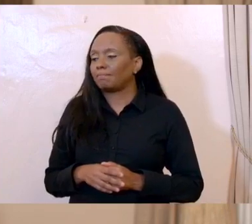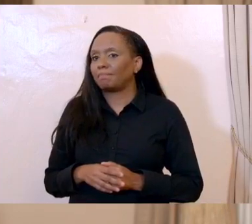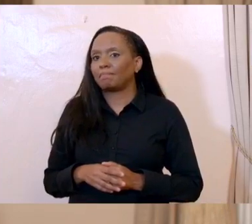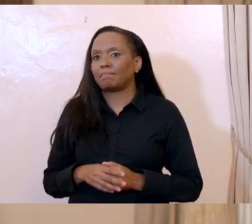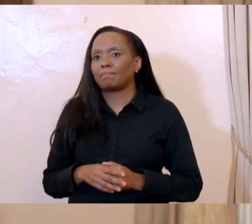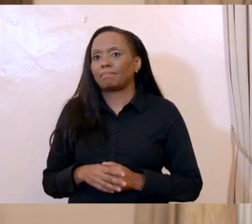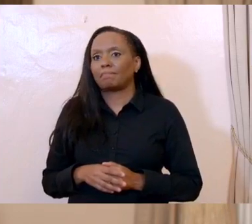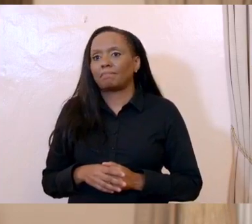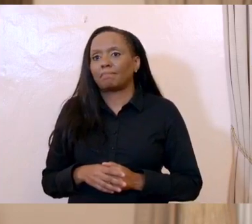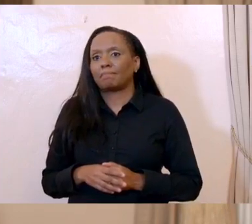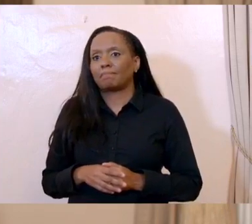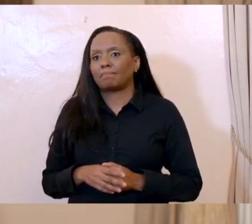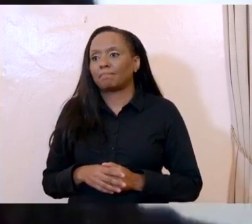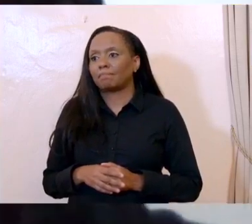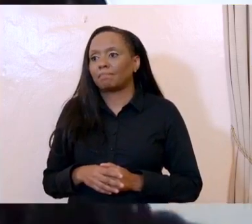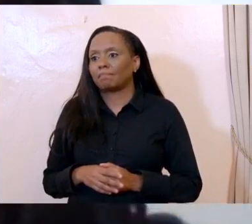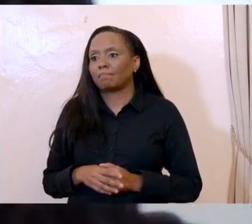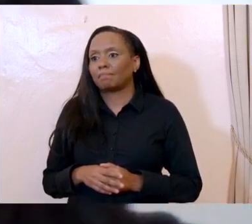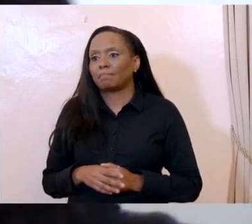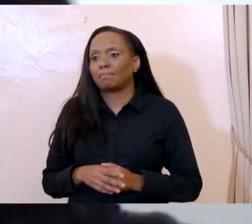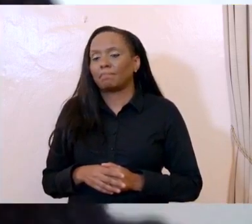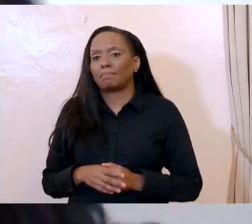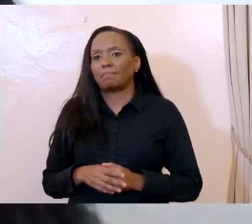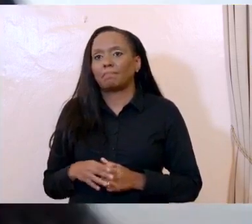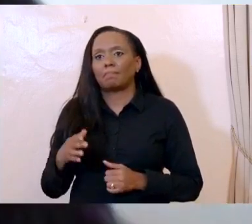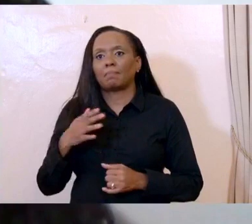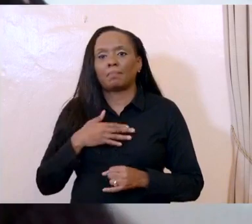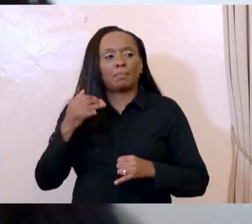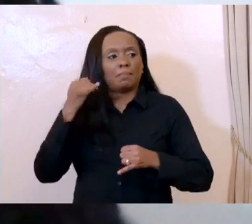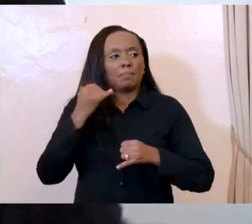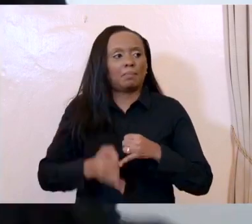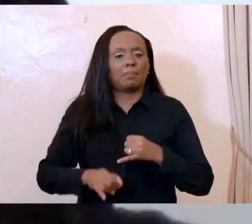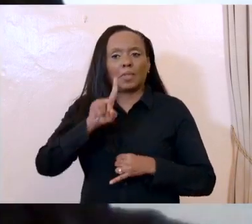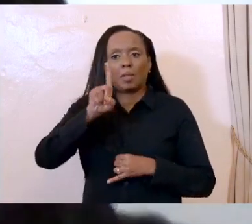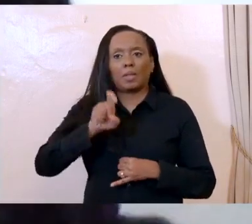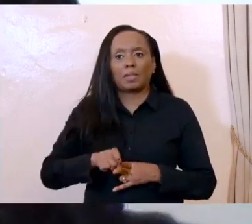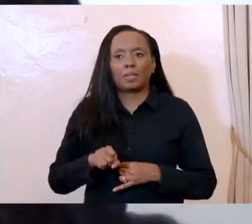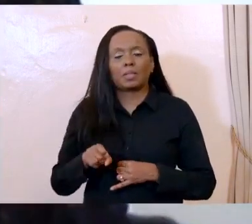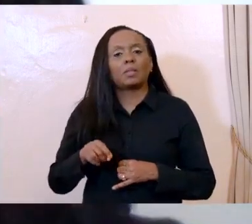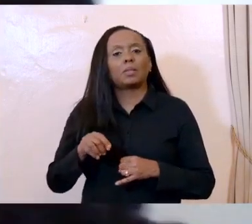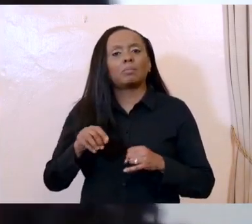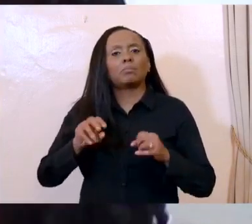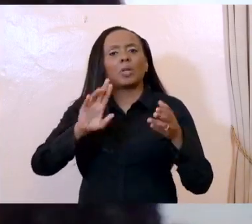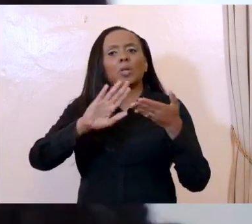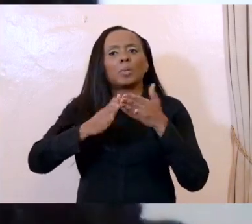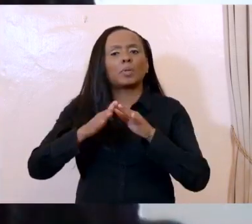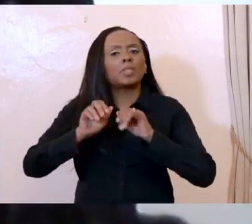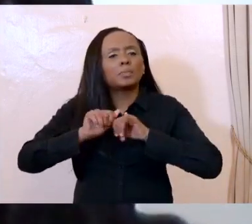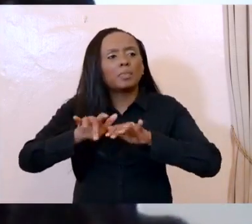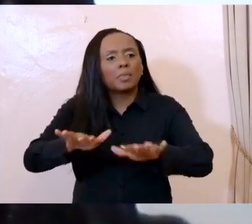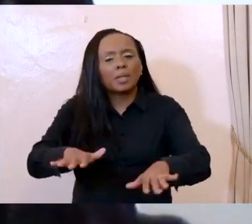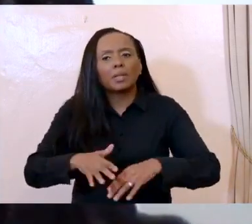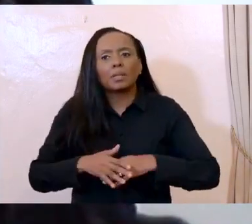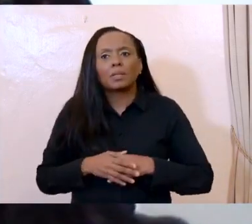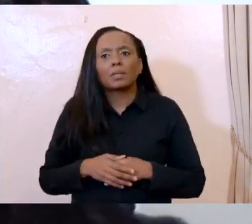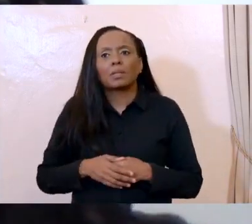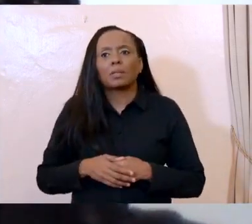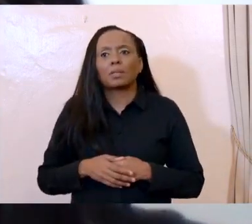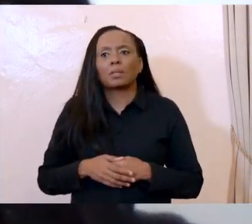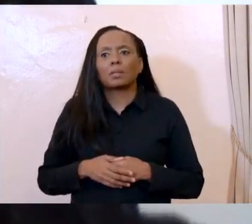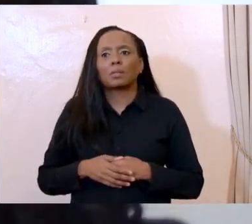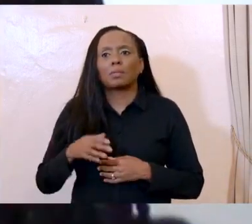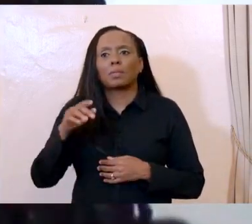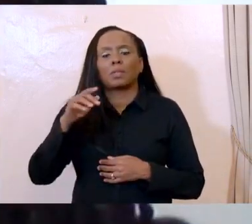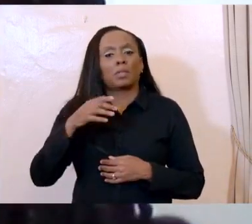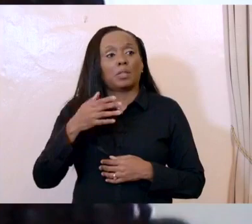Minister Bostic, my final question to you is, we are now at community spread. Can you speak to whether we are now looking at mandatory mask